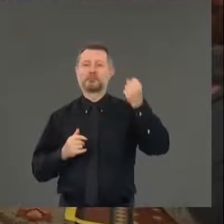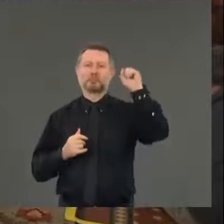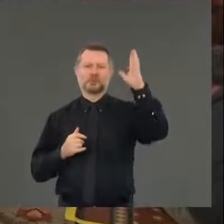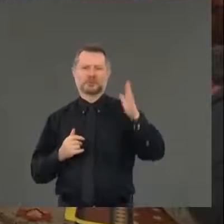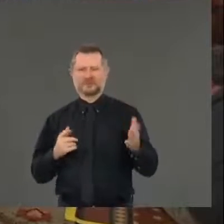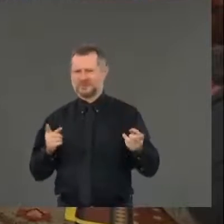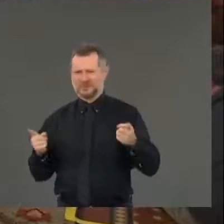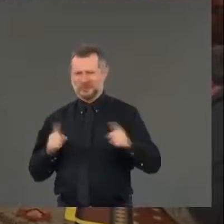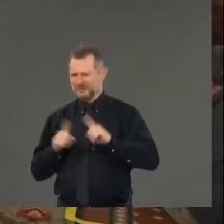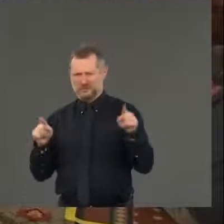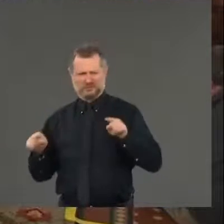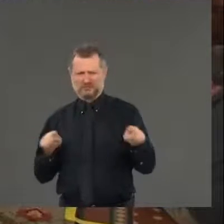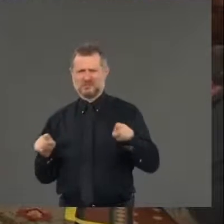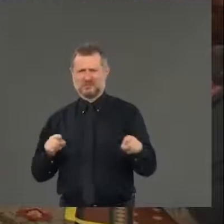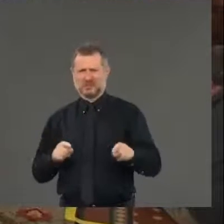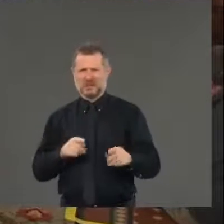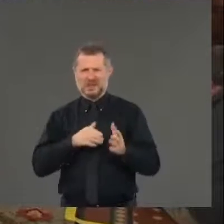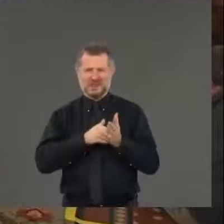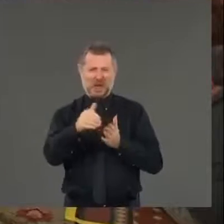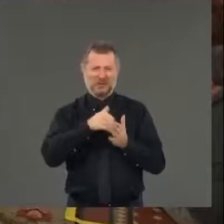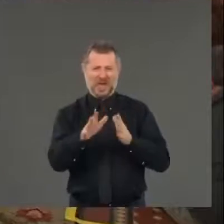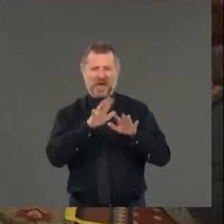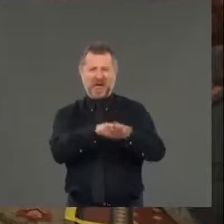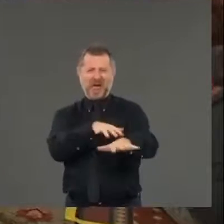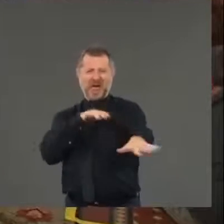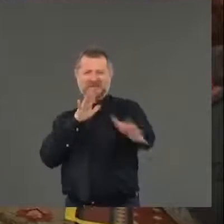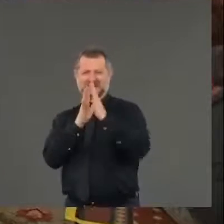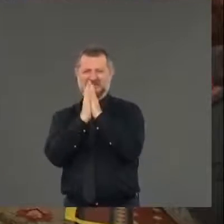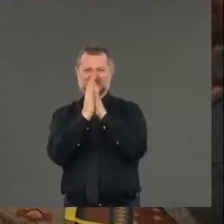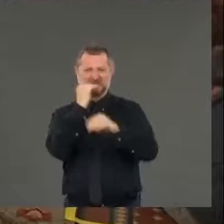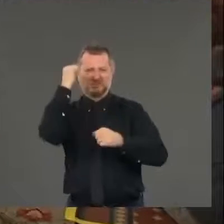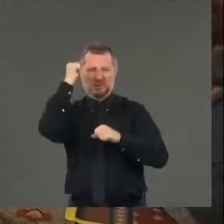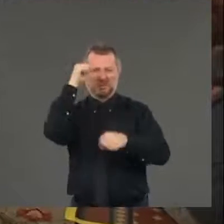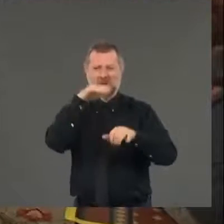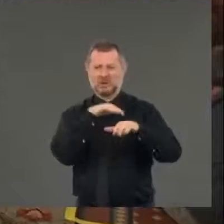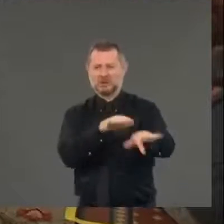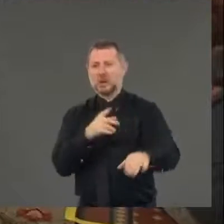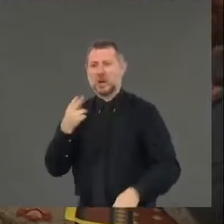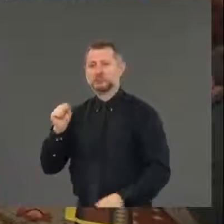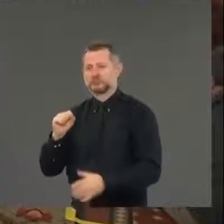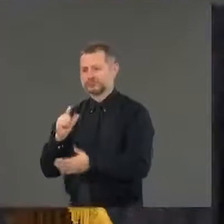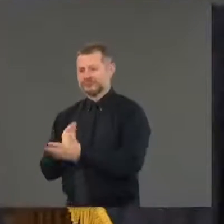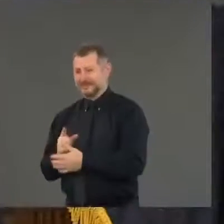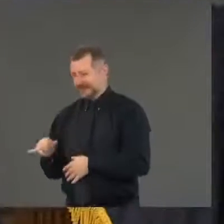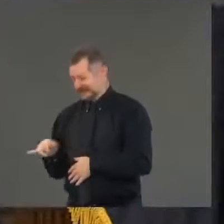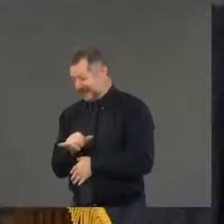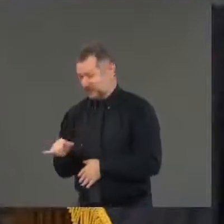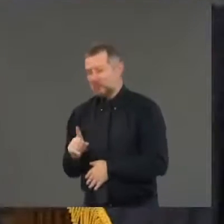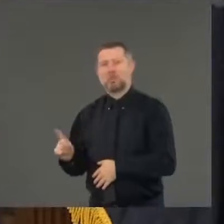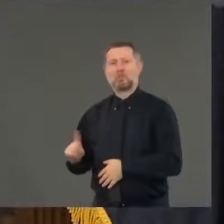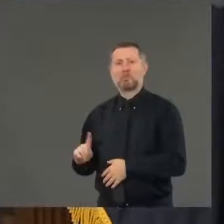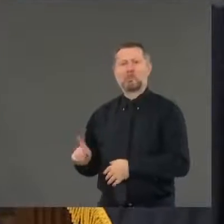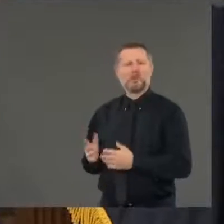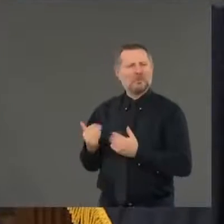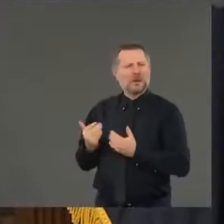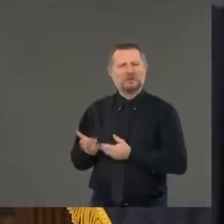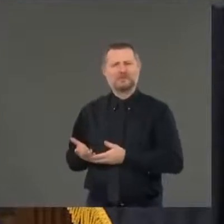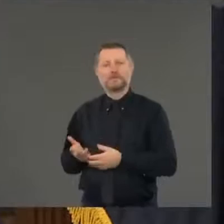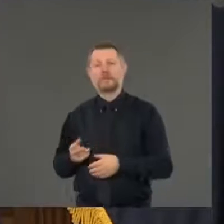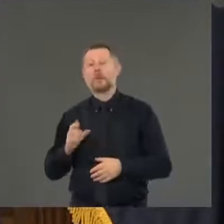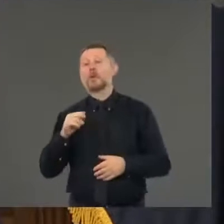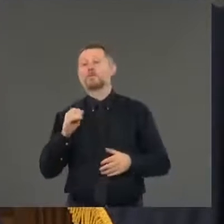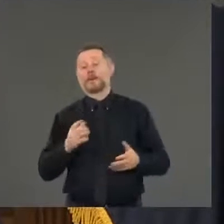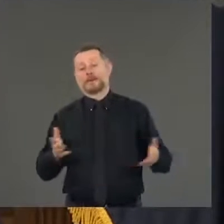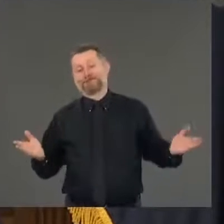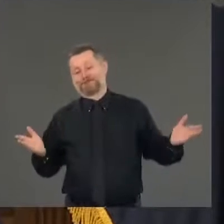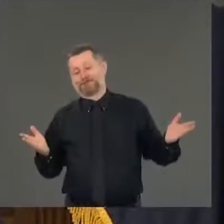have thousands of people in close proximity with masks versus, say, a high school graduation? First of all, we don't know. Well,